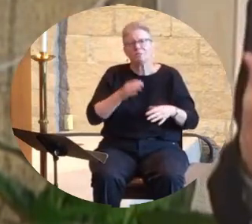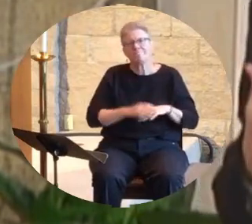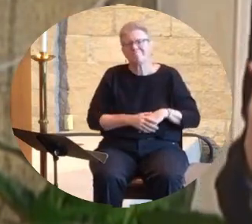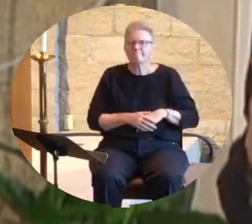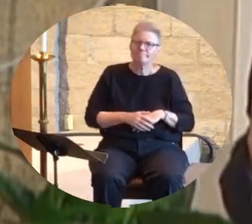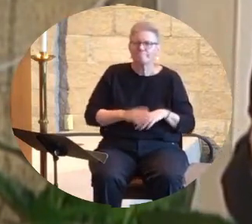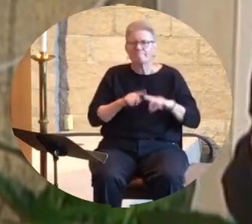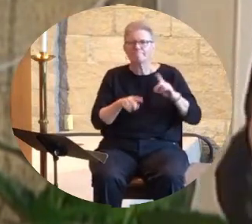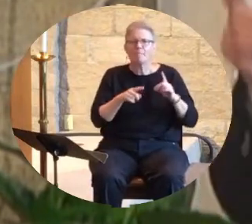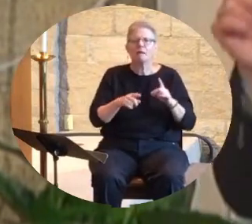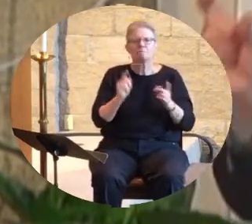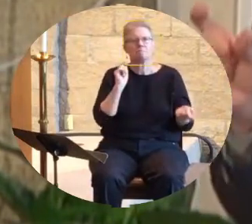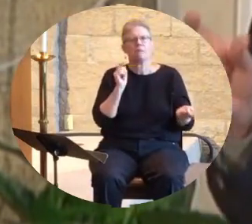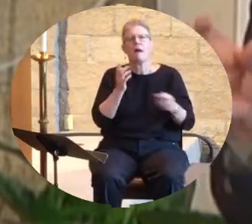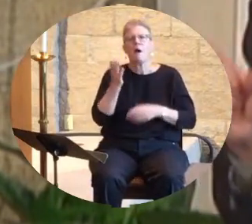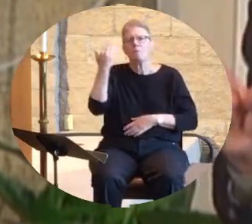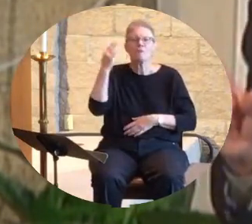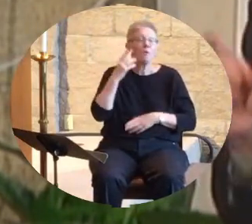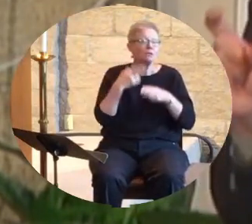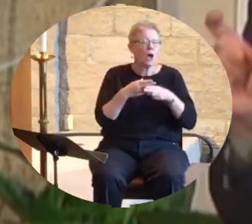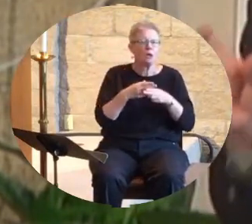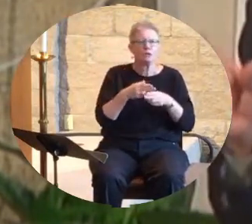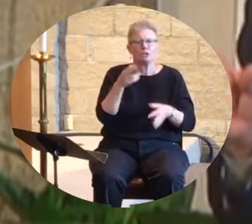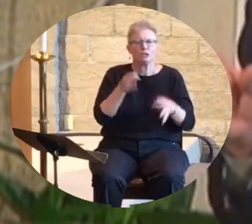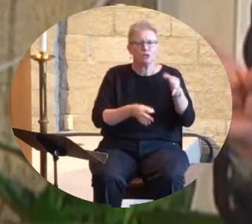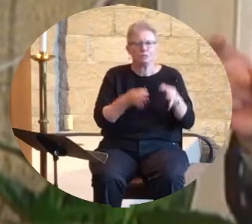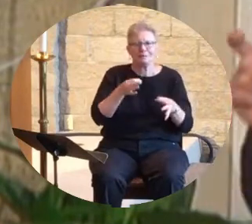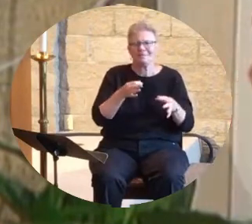it has been changed to wisdom. And judgment is part